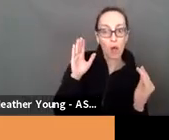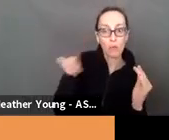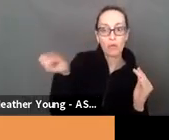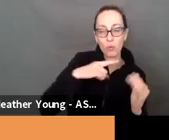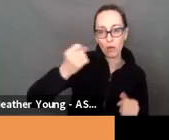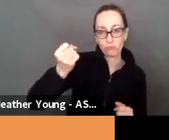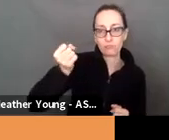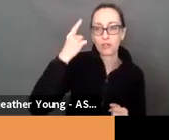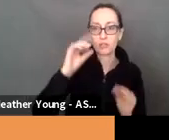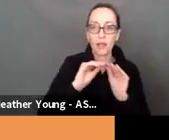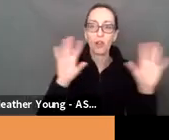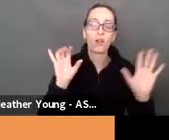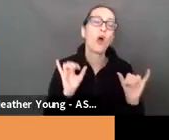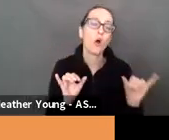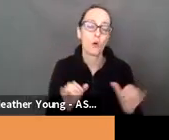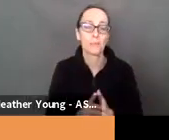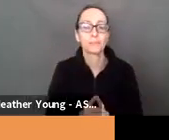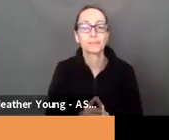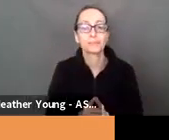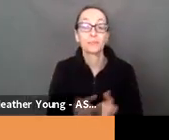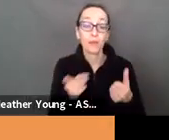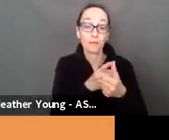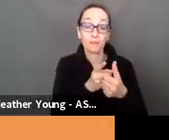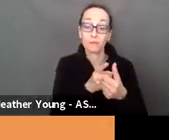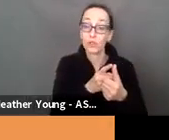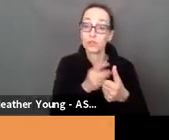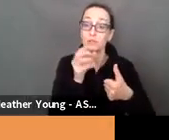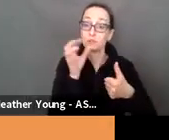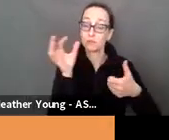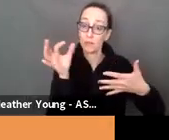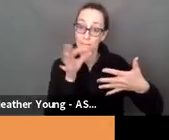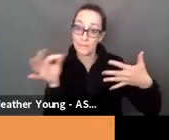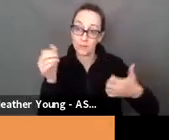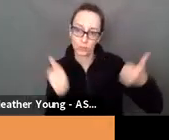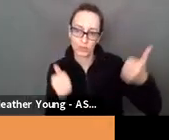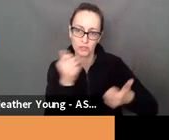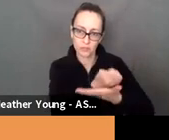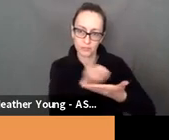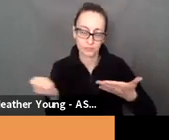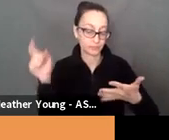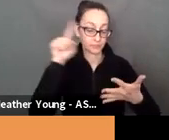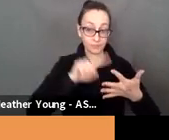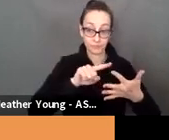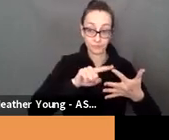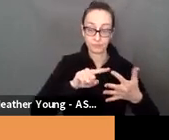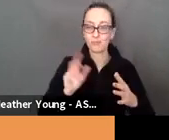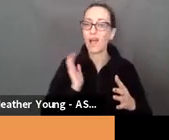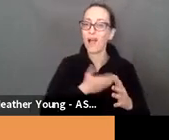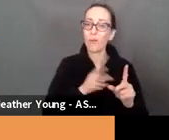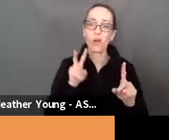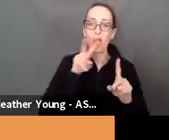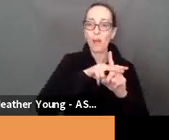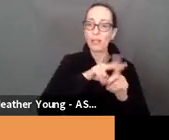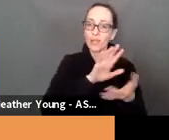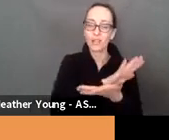offer. But step one is to choose a product. Step two is to fill out our application. It's a simple